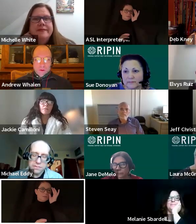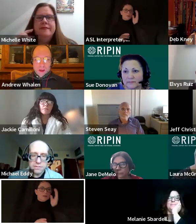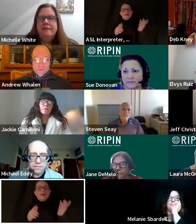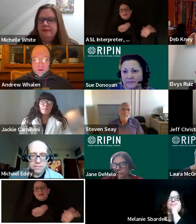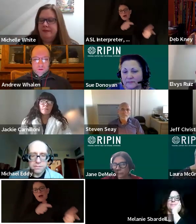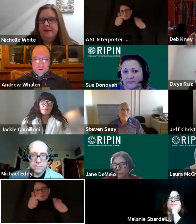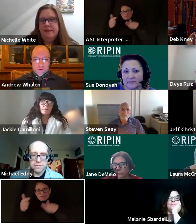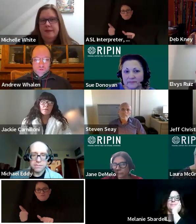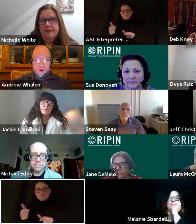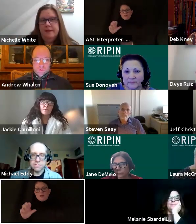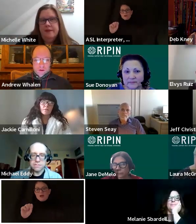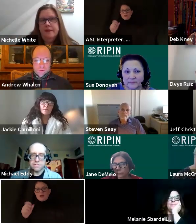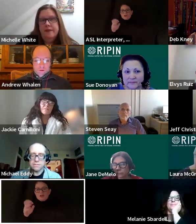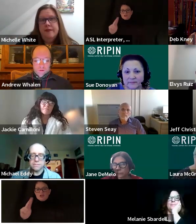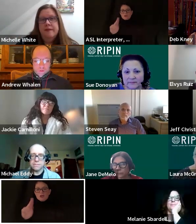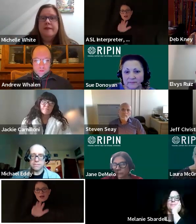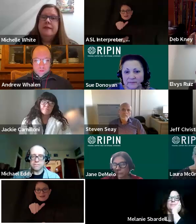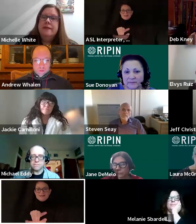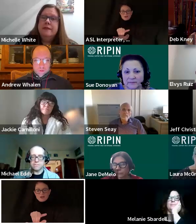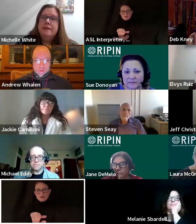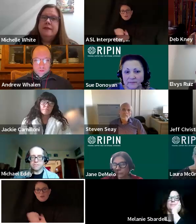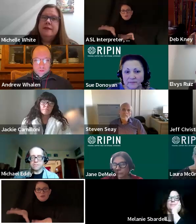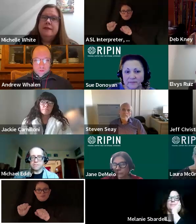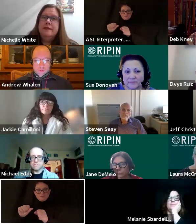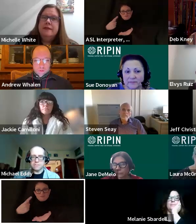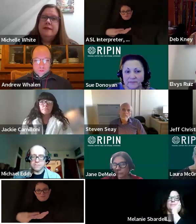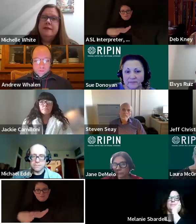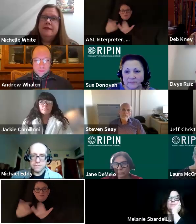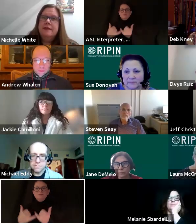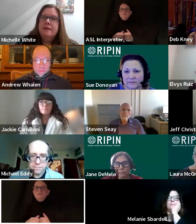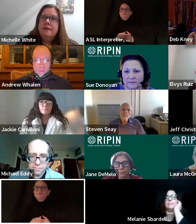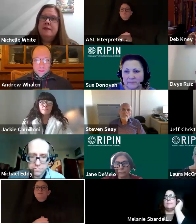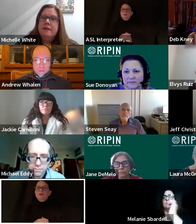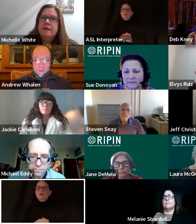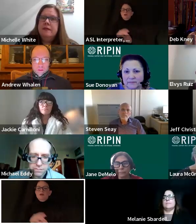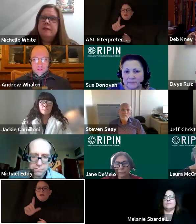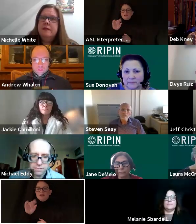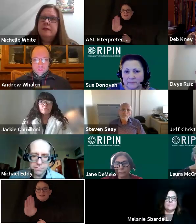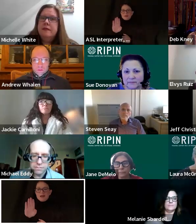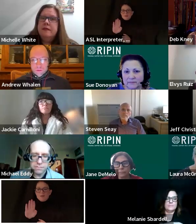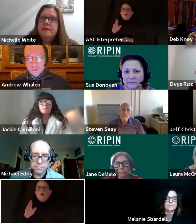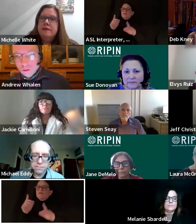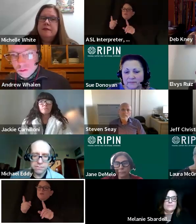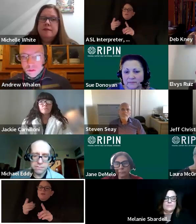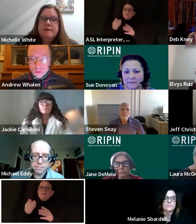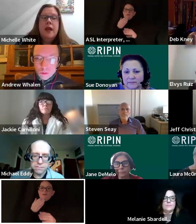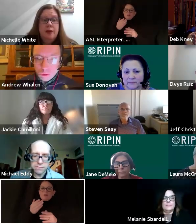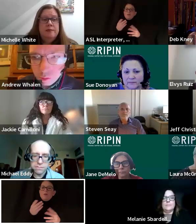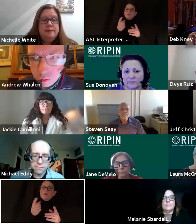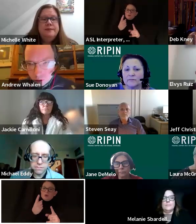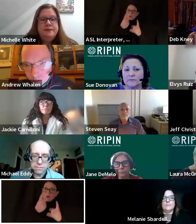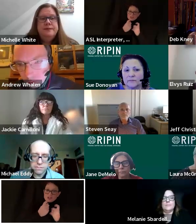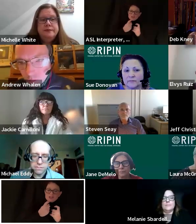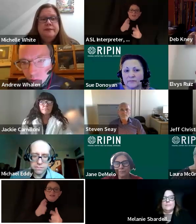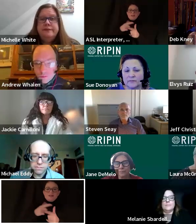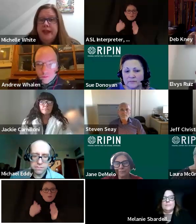And now to pass it on to the Sherlock Center. I think, aren't we supposed to take questions after each section? I thought we said we were going to do